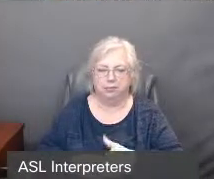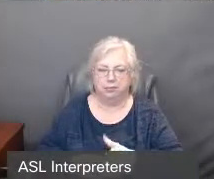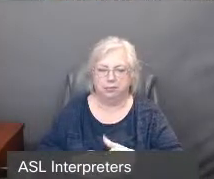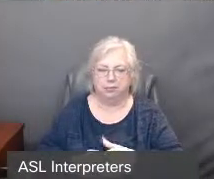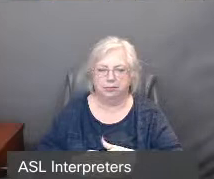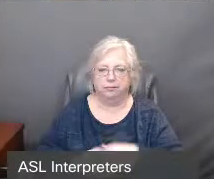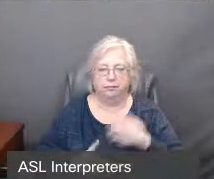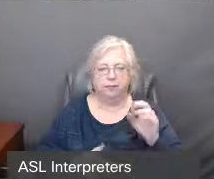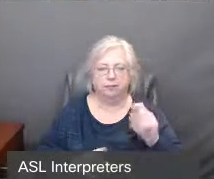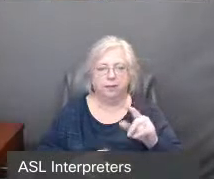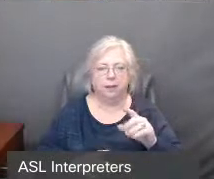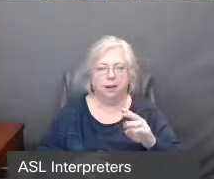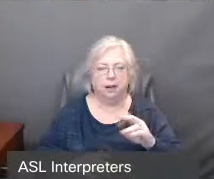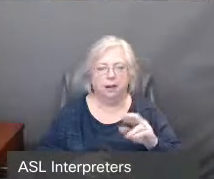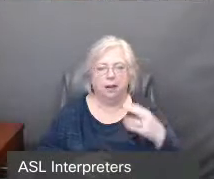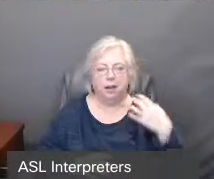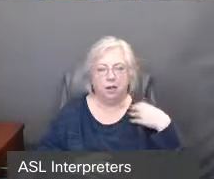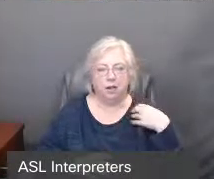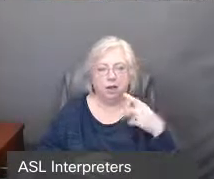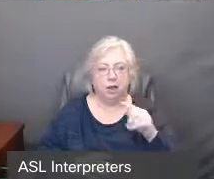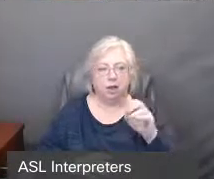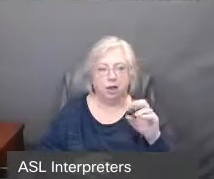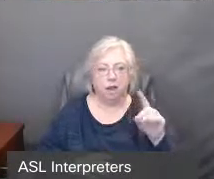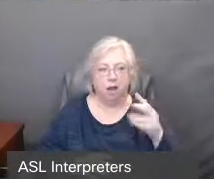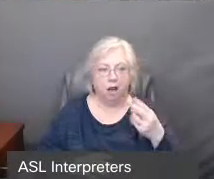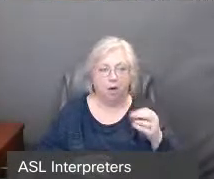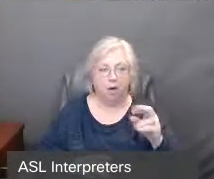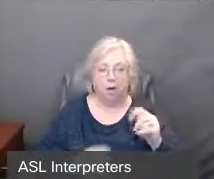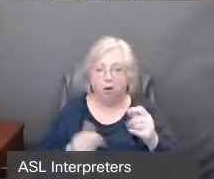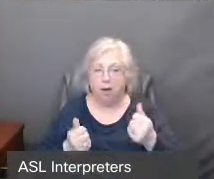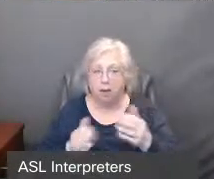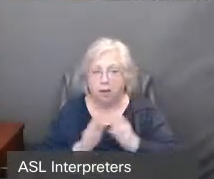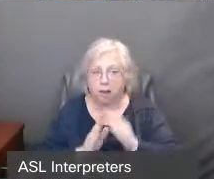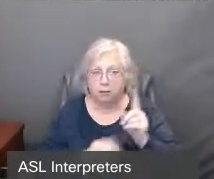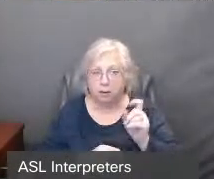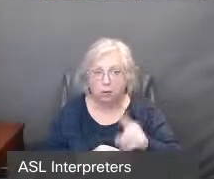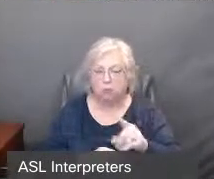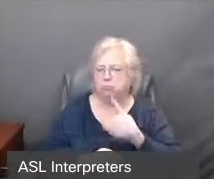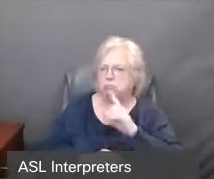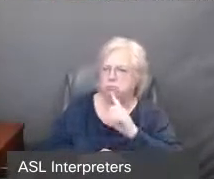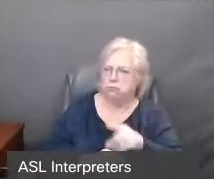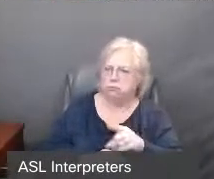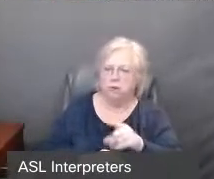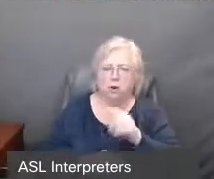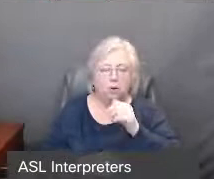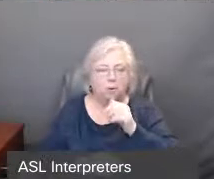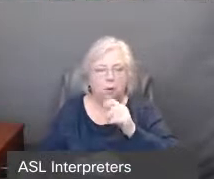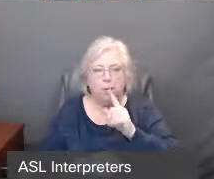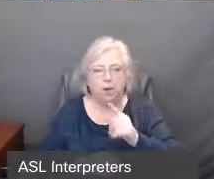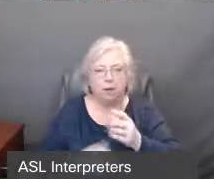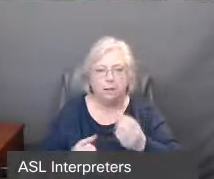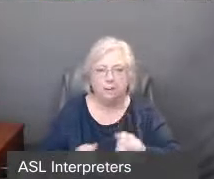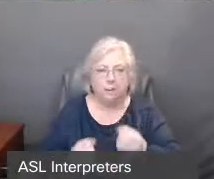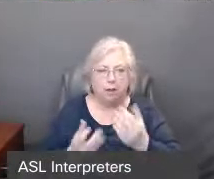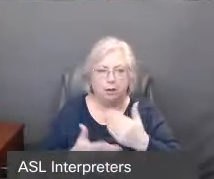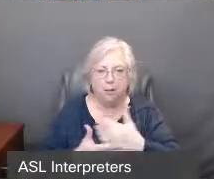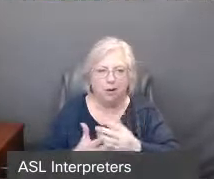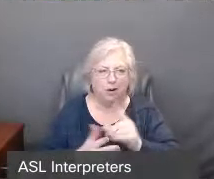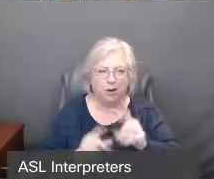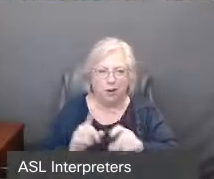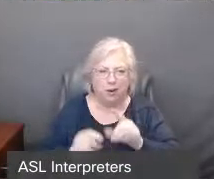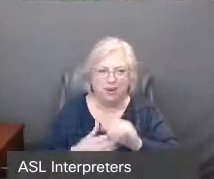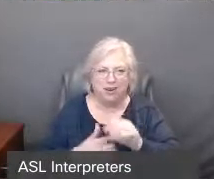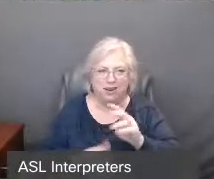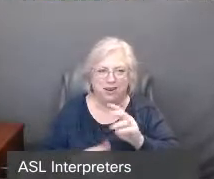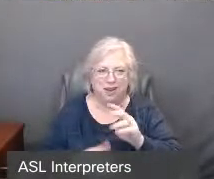Okay. Mr. Chairman, this is Todd Hart. Could I ask a quick question? Absolutely. It won't be the multi-part question that